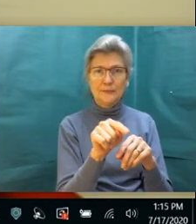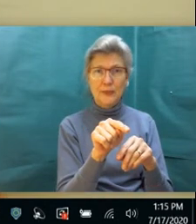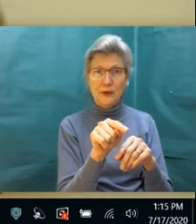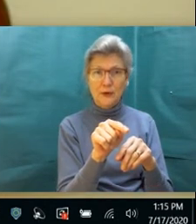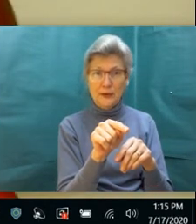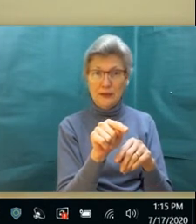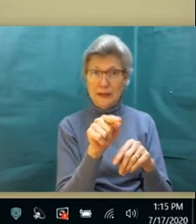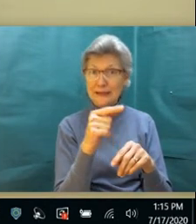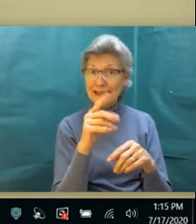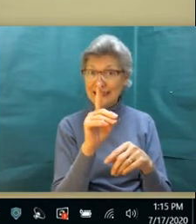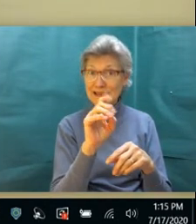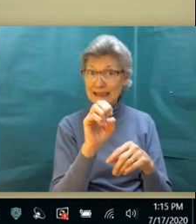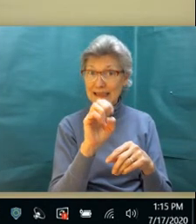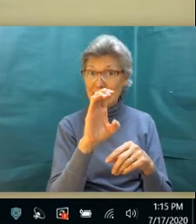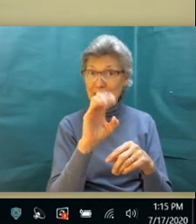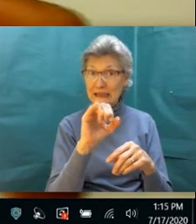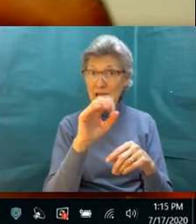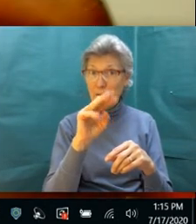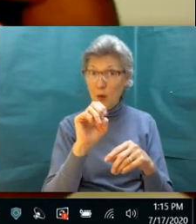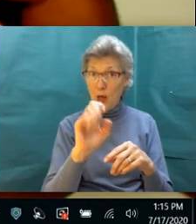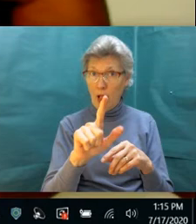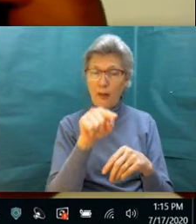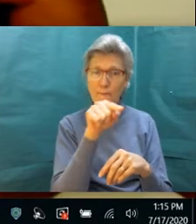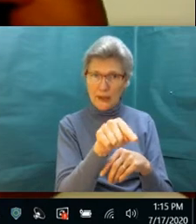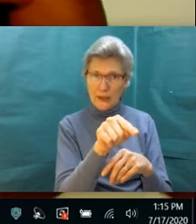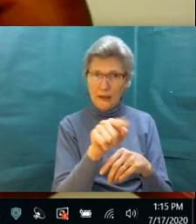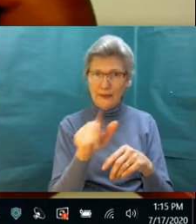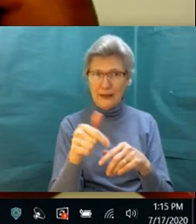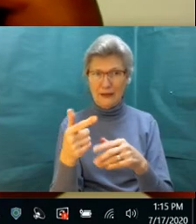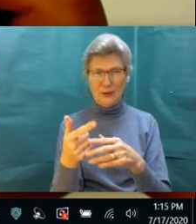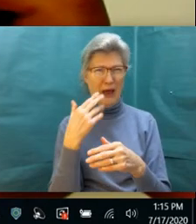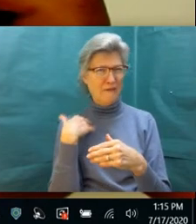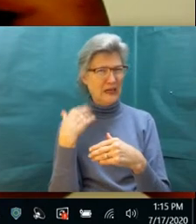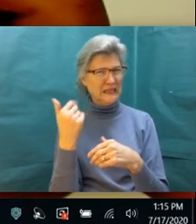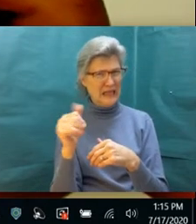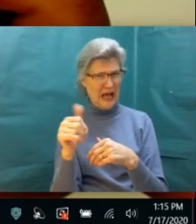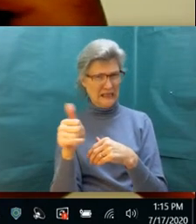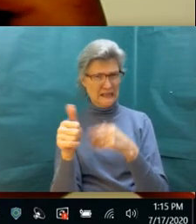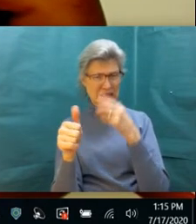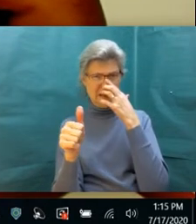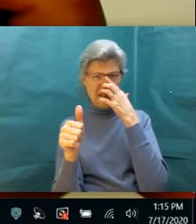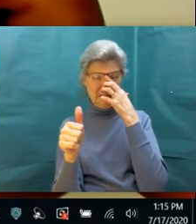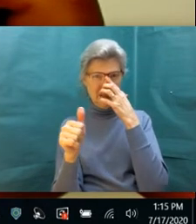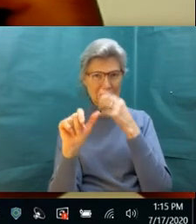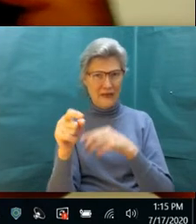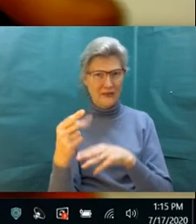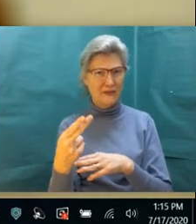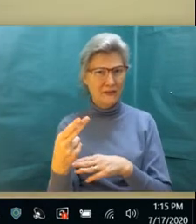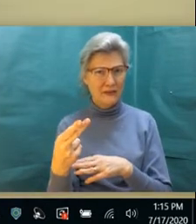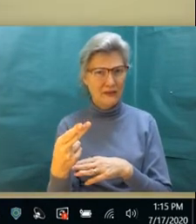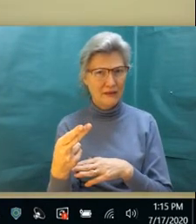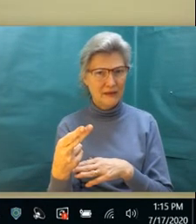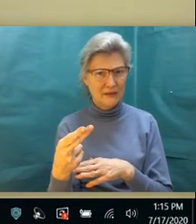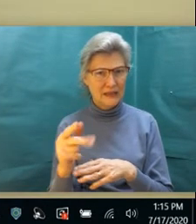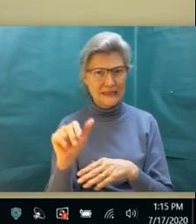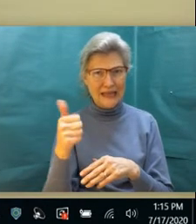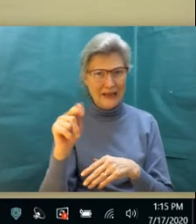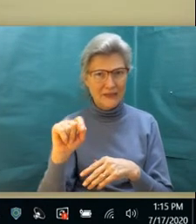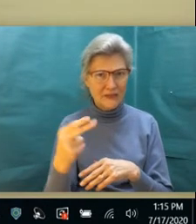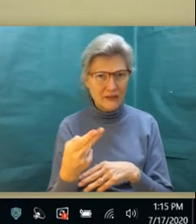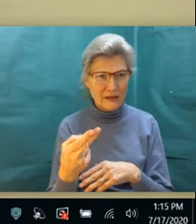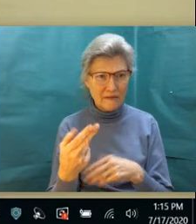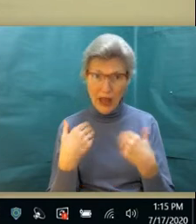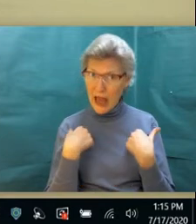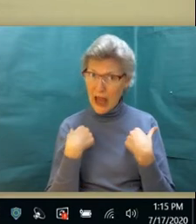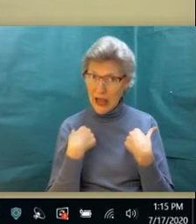ones, but I do have part of a number. Now I'm thinking, do I have any tenths in this situation? And if I had a